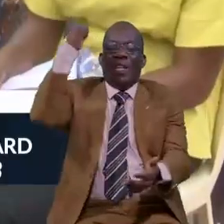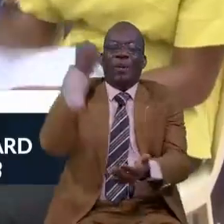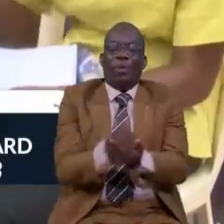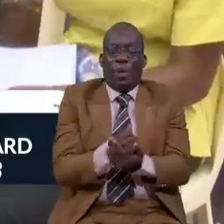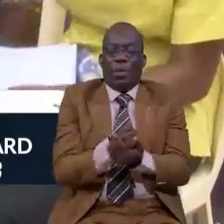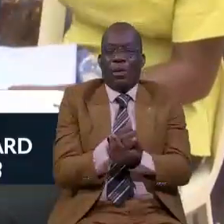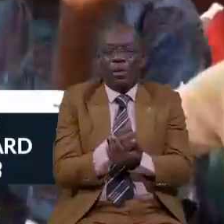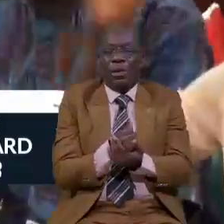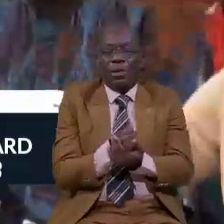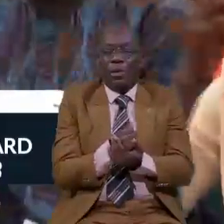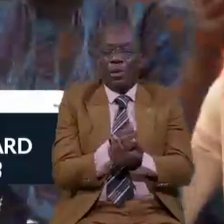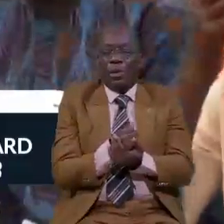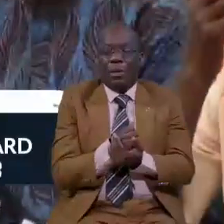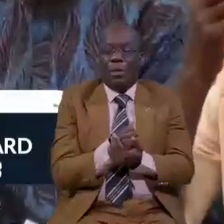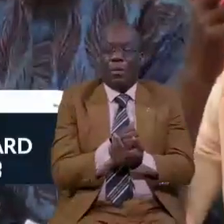Then